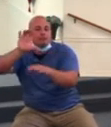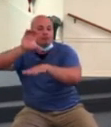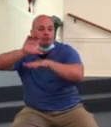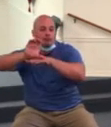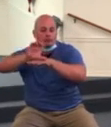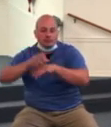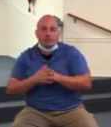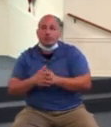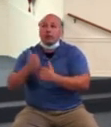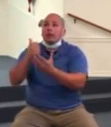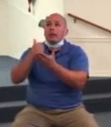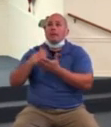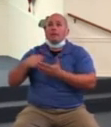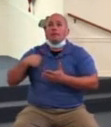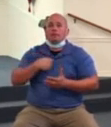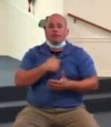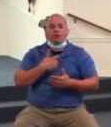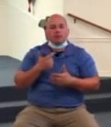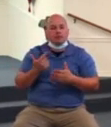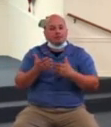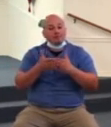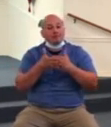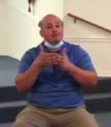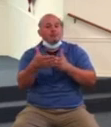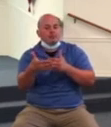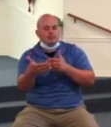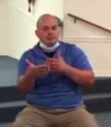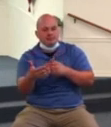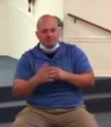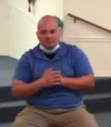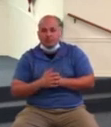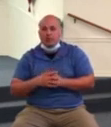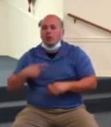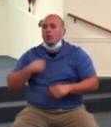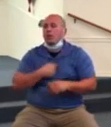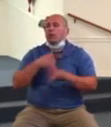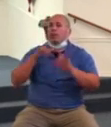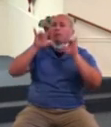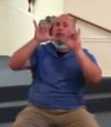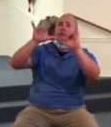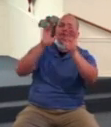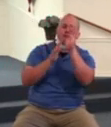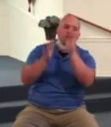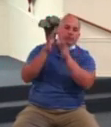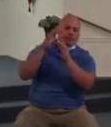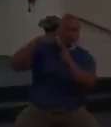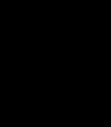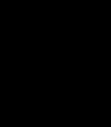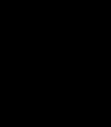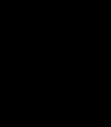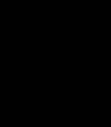We put our faith in you again today, Lord. We love you and we give you thanks. In Jesus' name, amen.